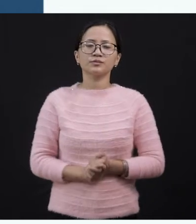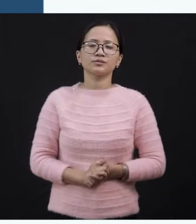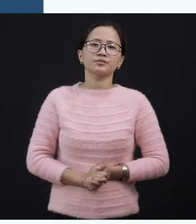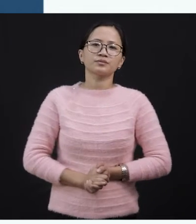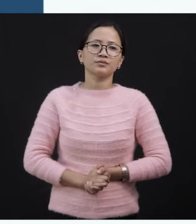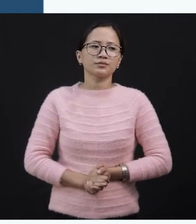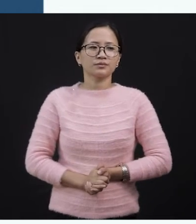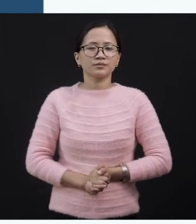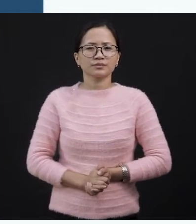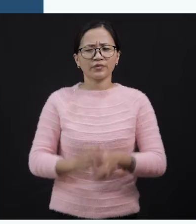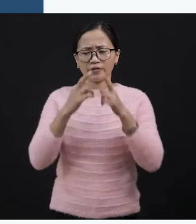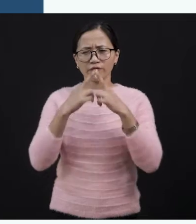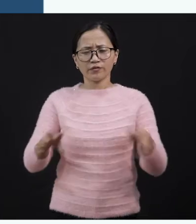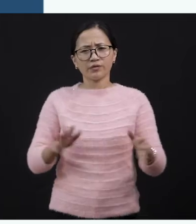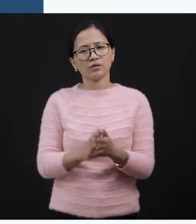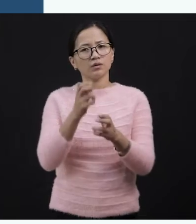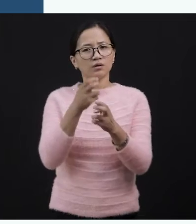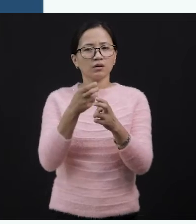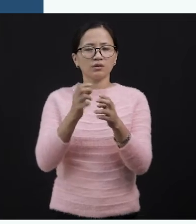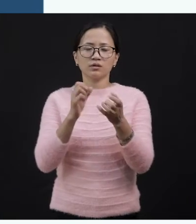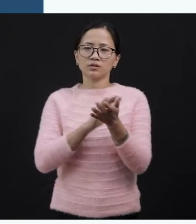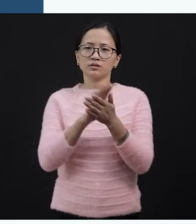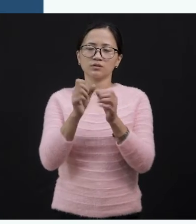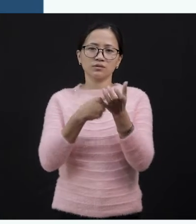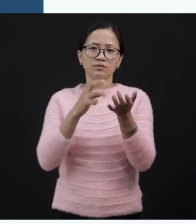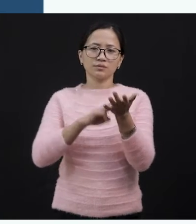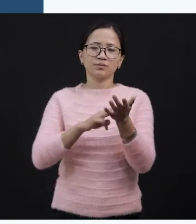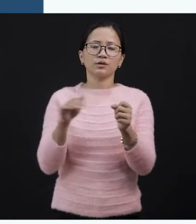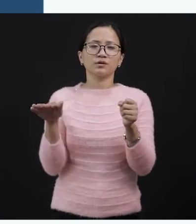solar eclipse, it has a very harmful effect on humans.